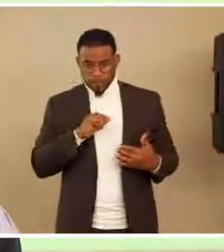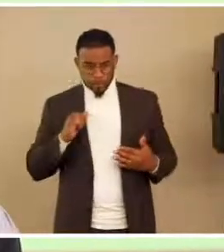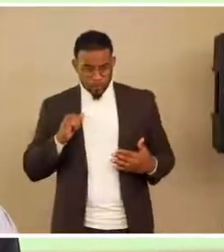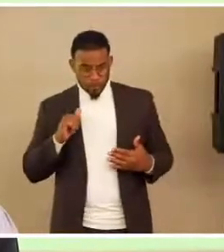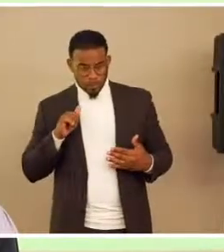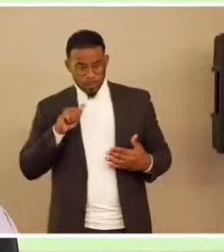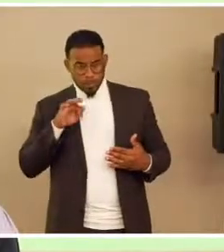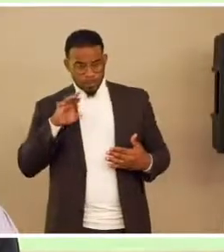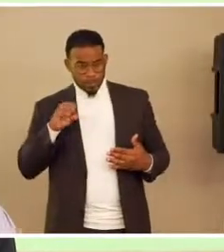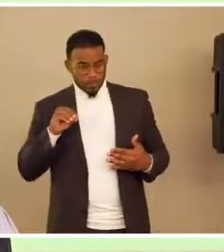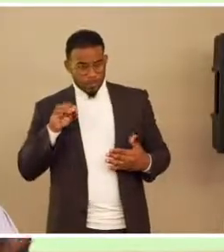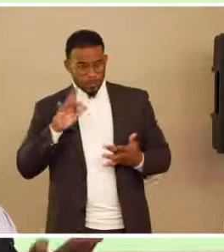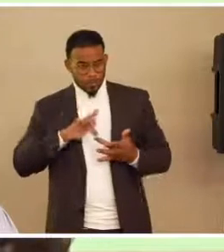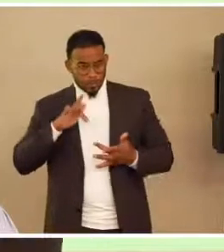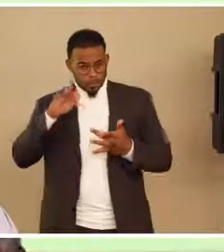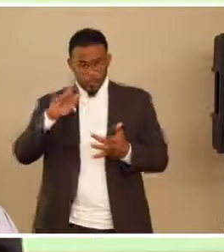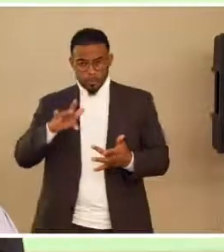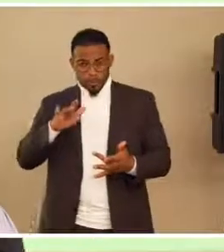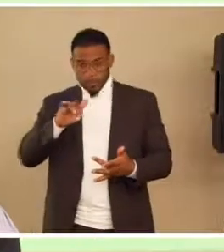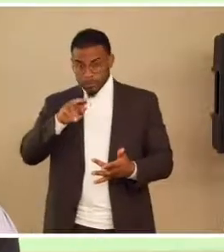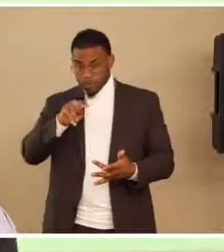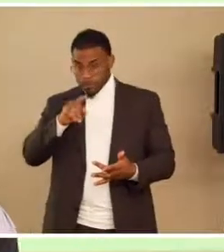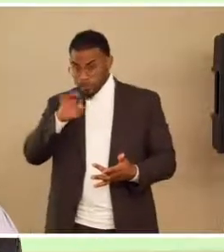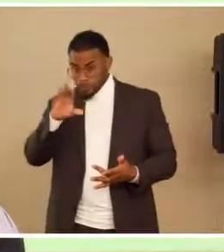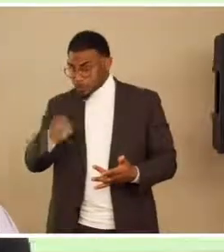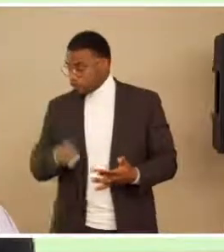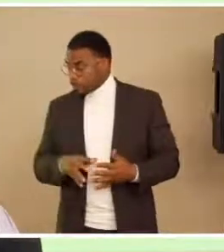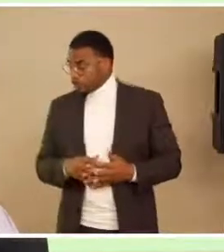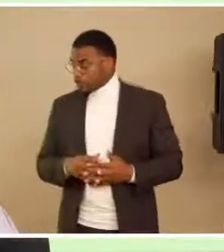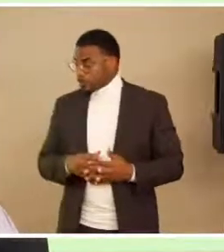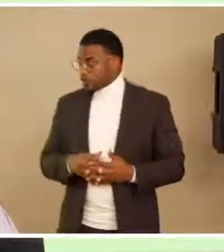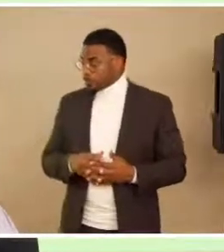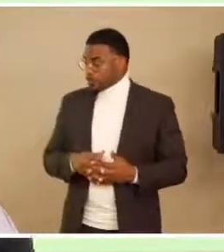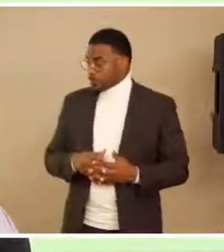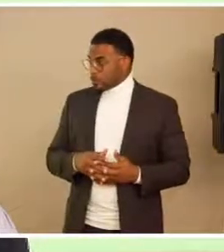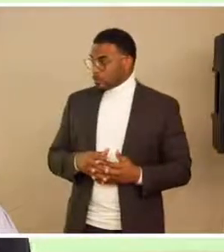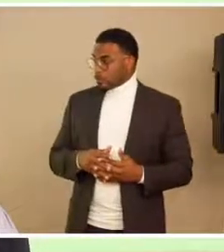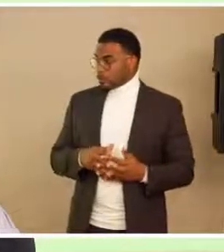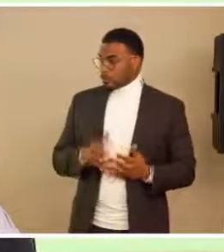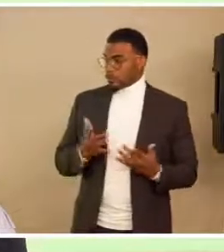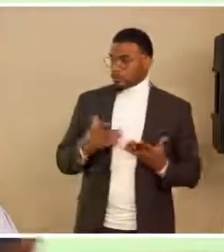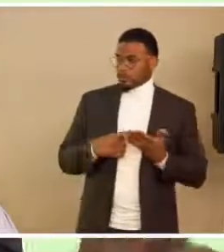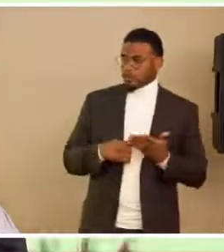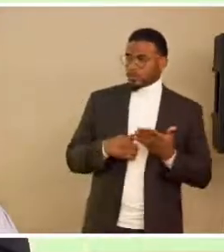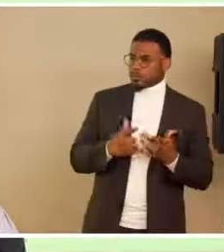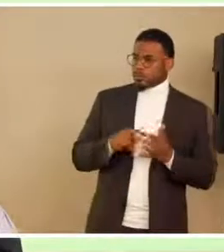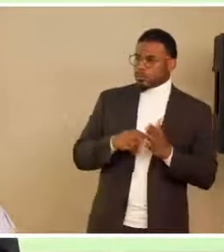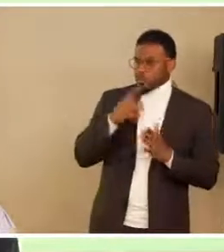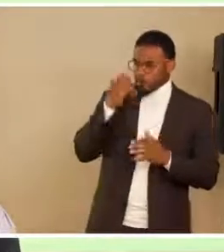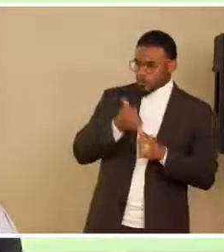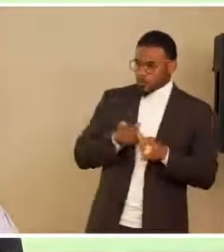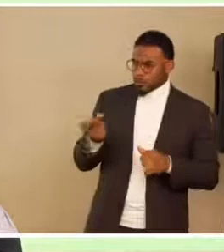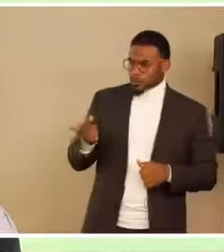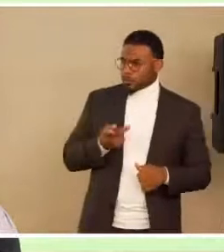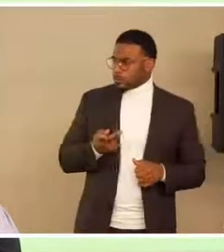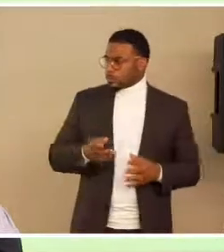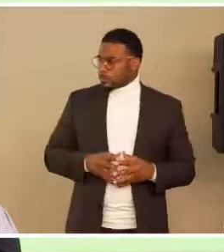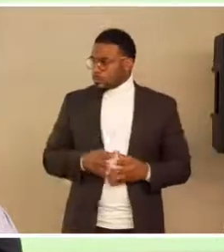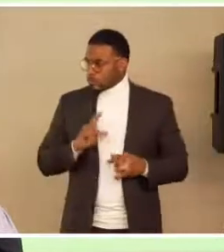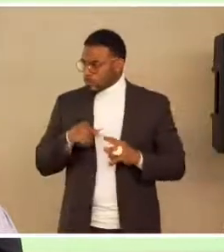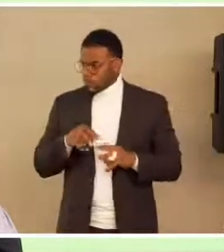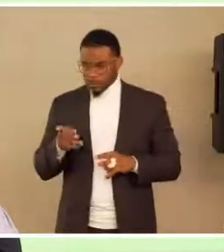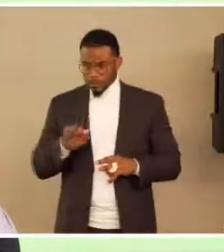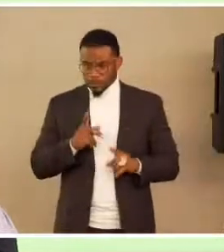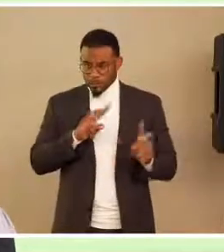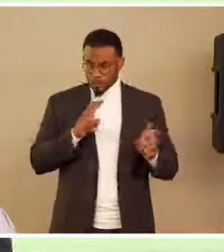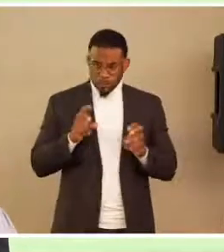Afro-diasporic, perhaps Pan-African, you know, let's dream conversation. What does it mean for each of you to talk about